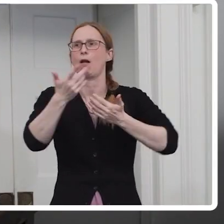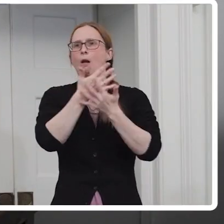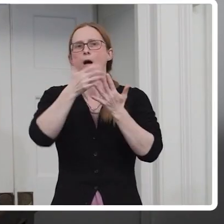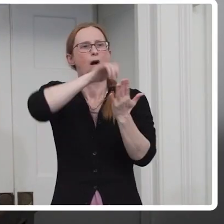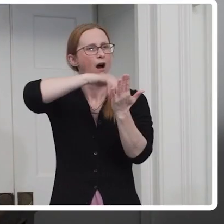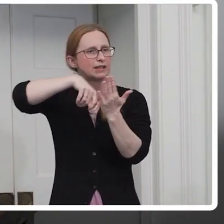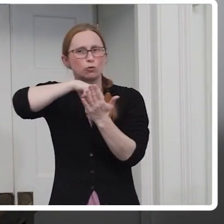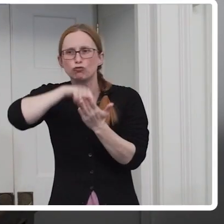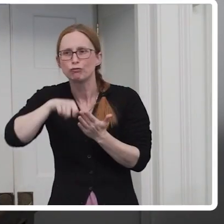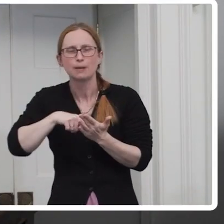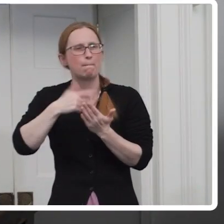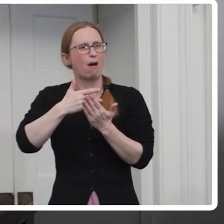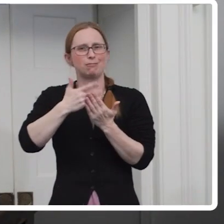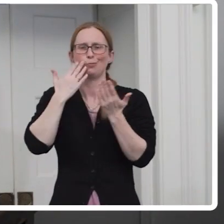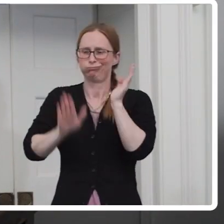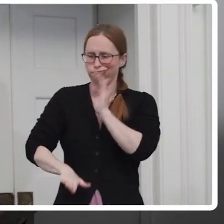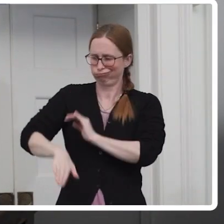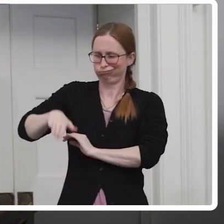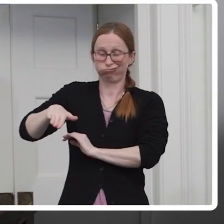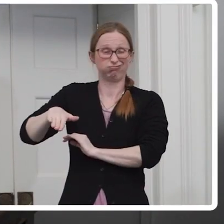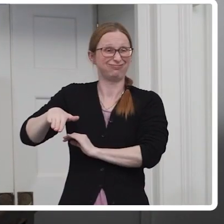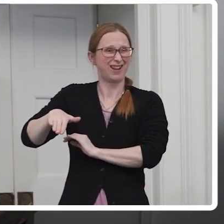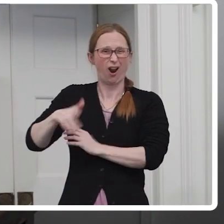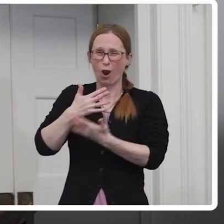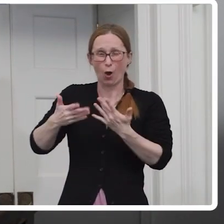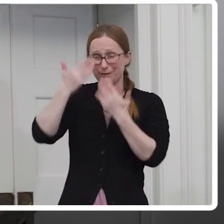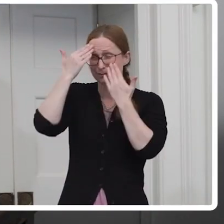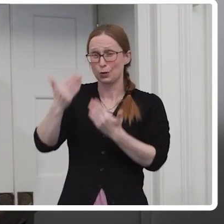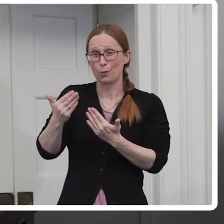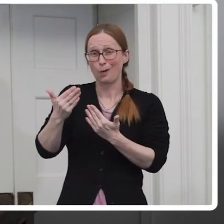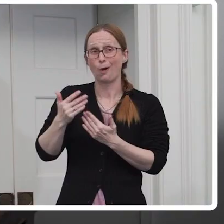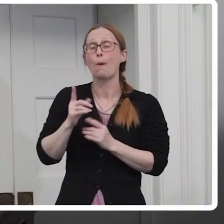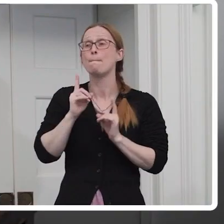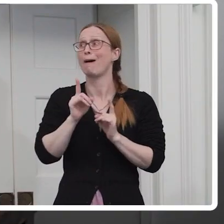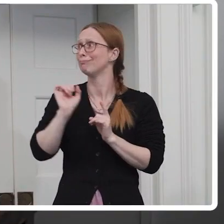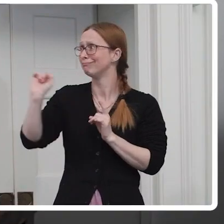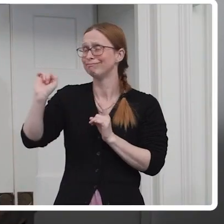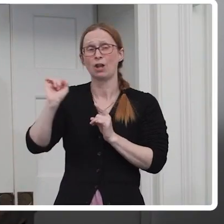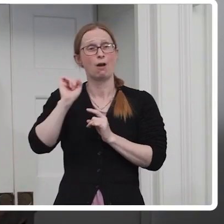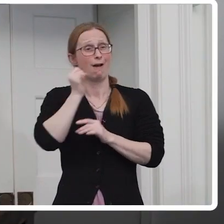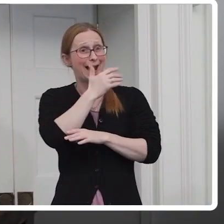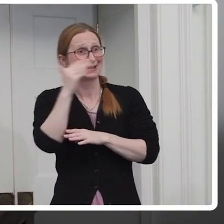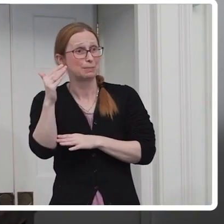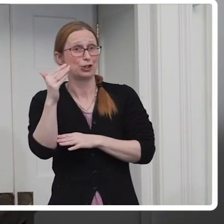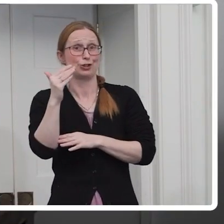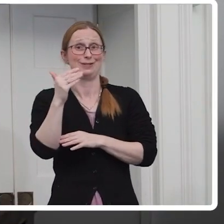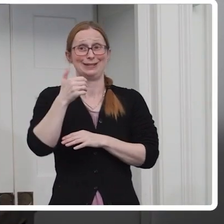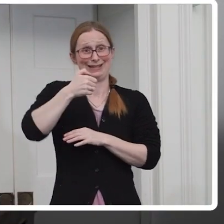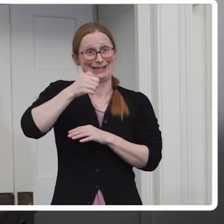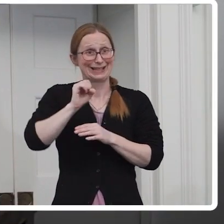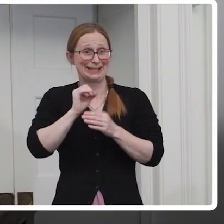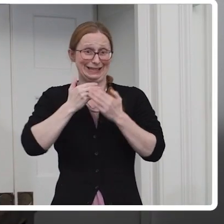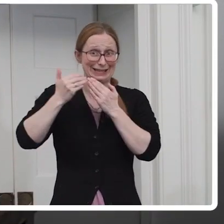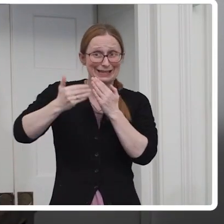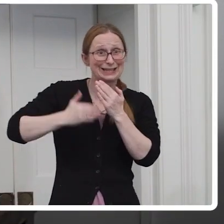some articles written about her at the time, but much of her early life we don't know about. But also because her exhibitions in the 60s were